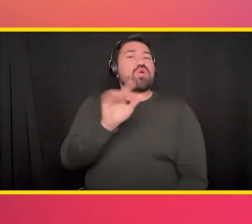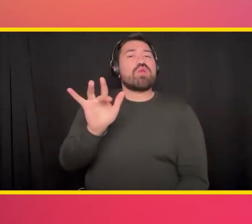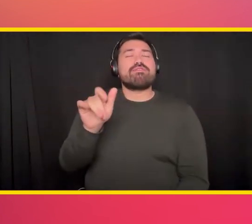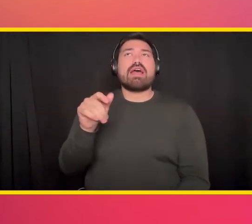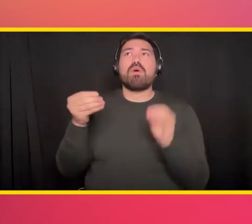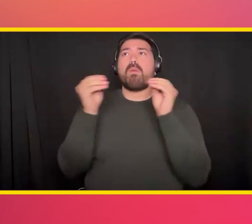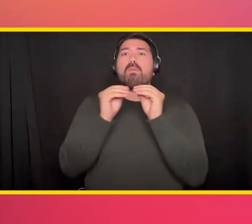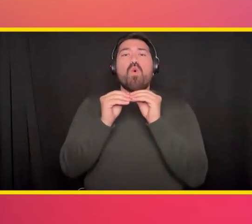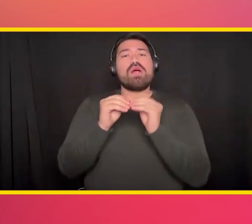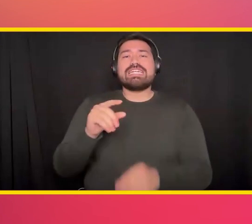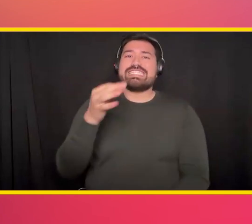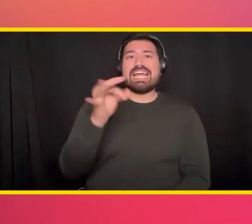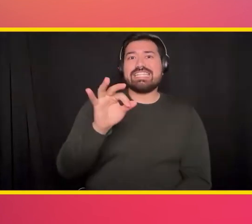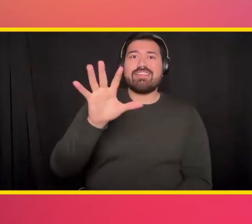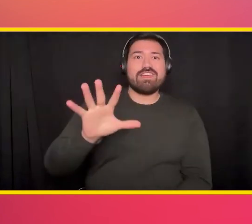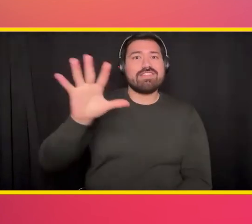like 1955.